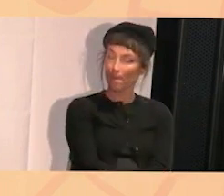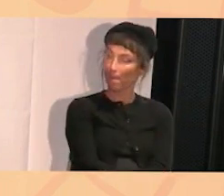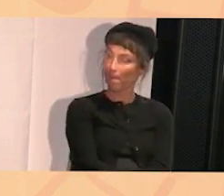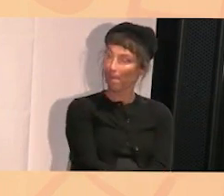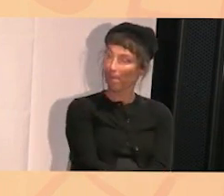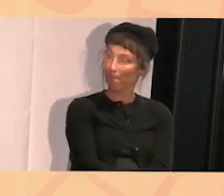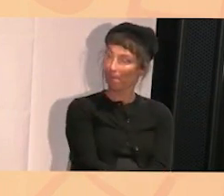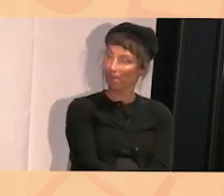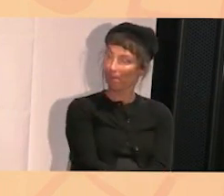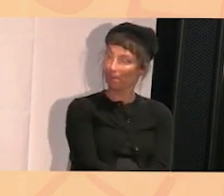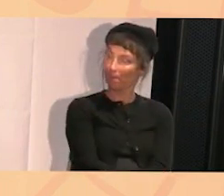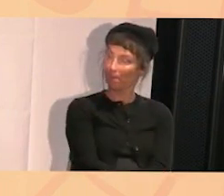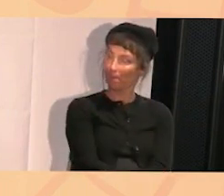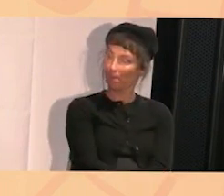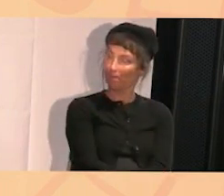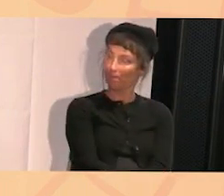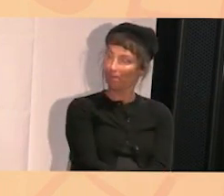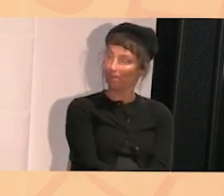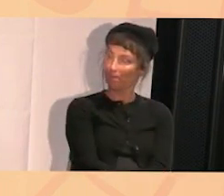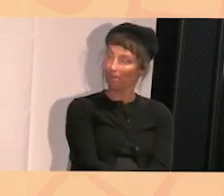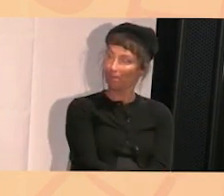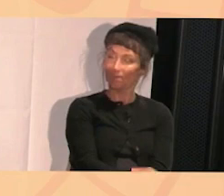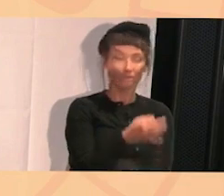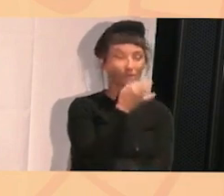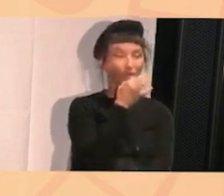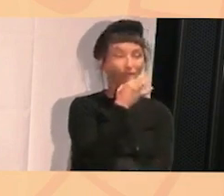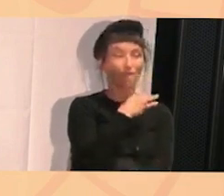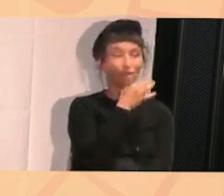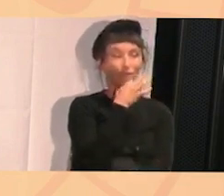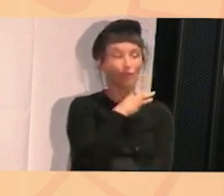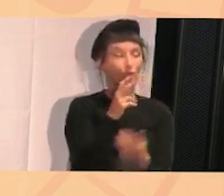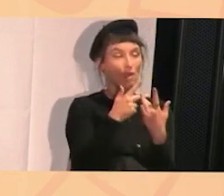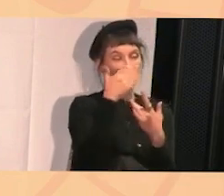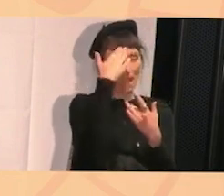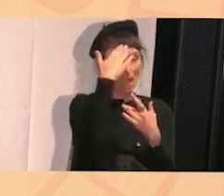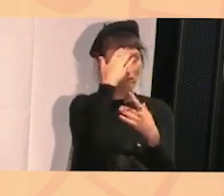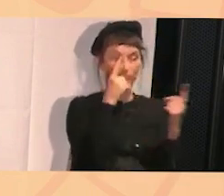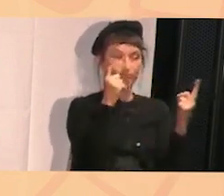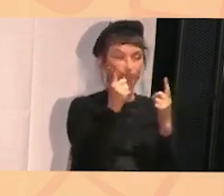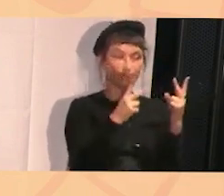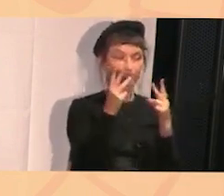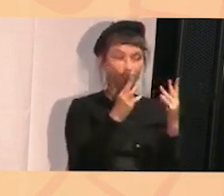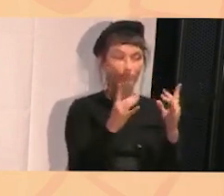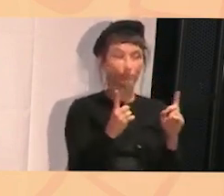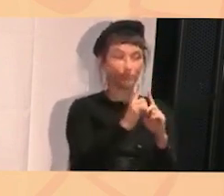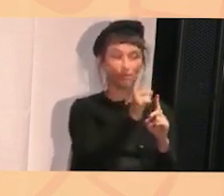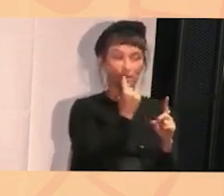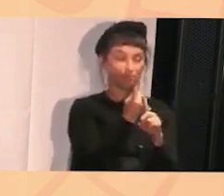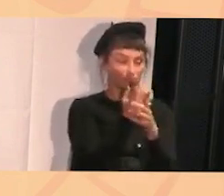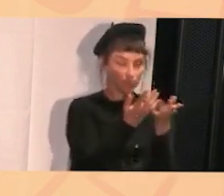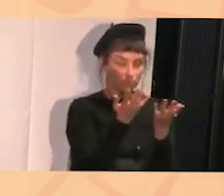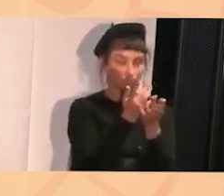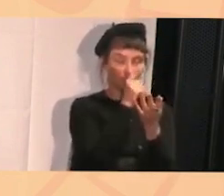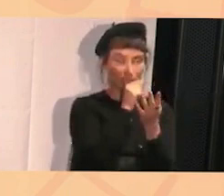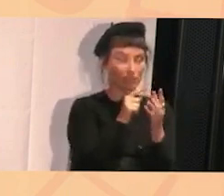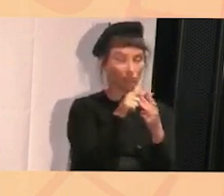Mugi's coming up, I think, and we've got a few of them, and some of the ones from maybe Nyangamara coming as well. So we've got 3